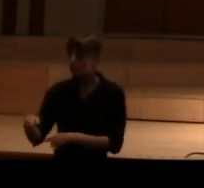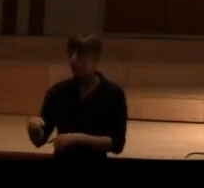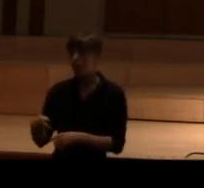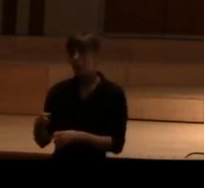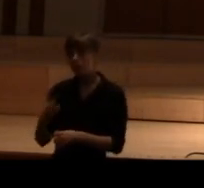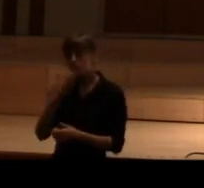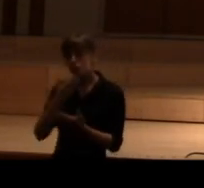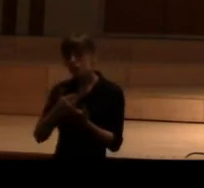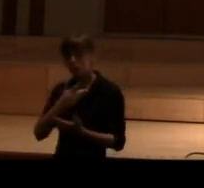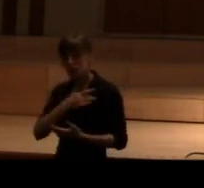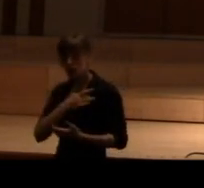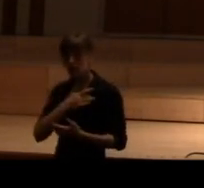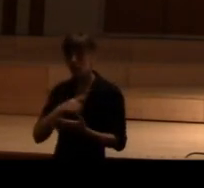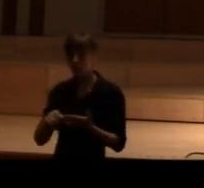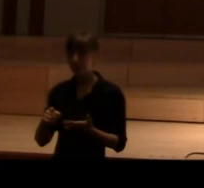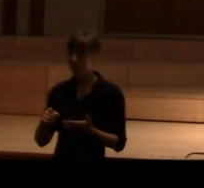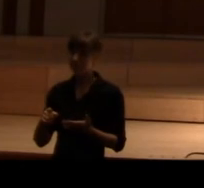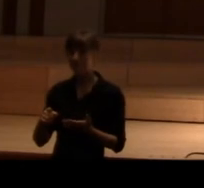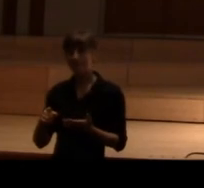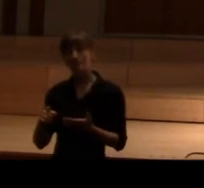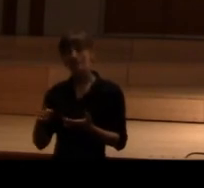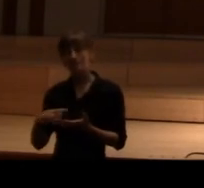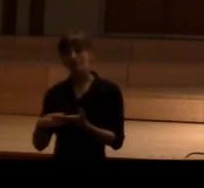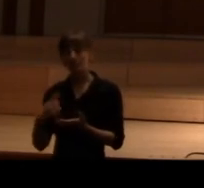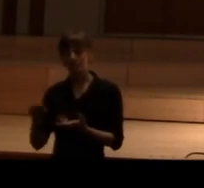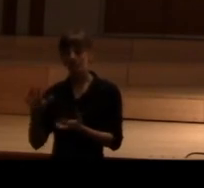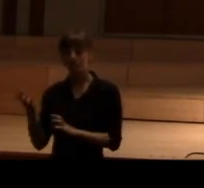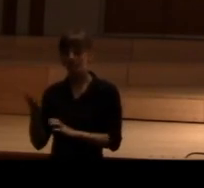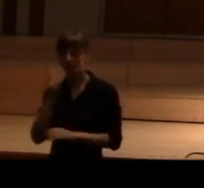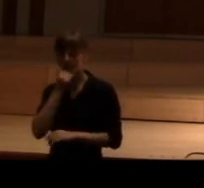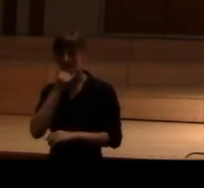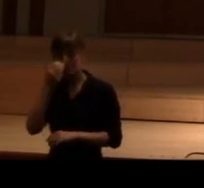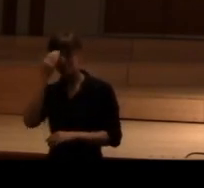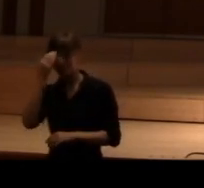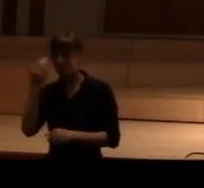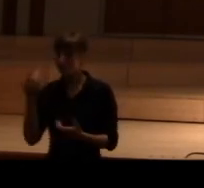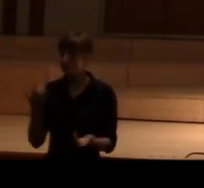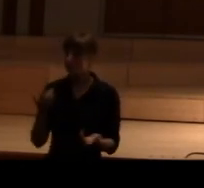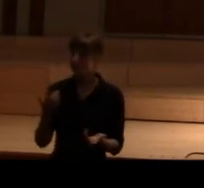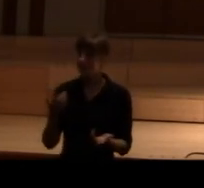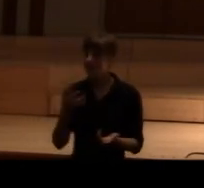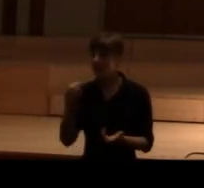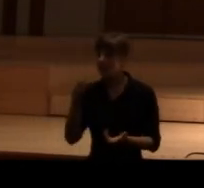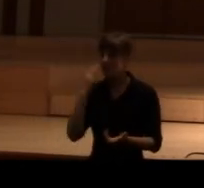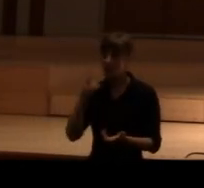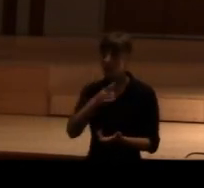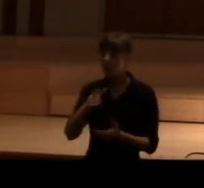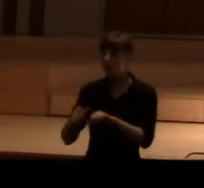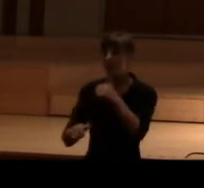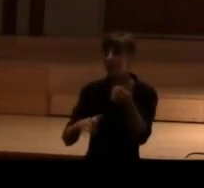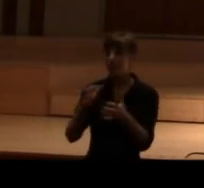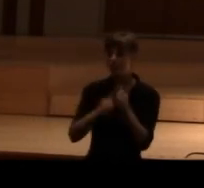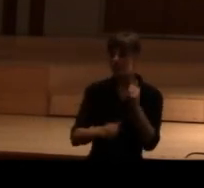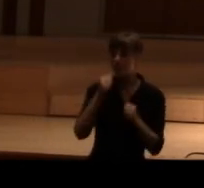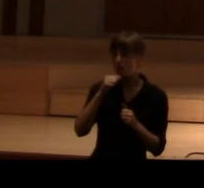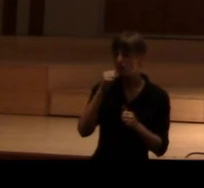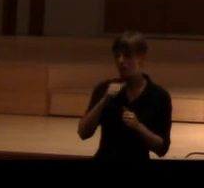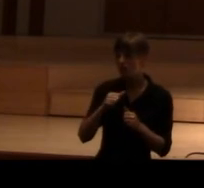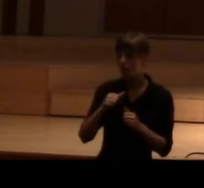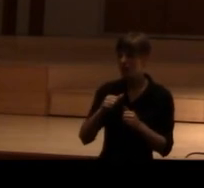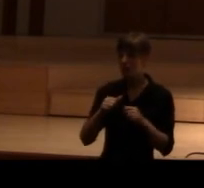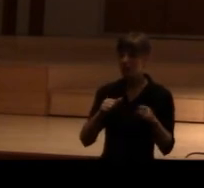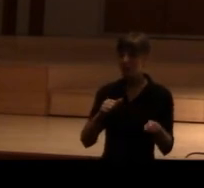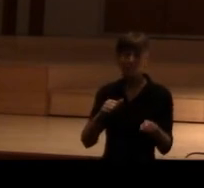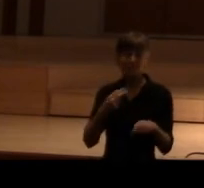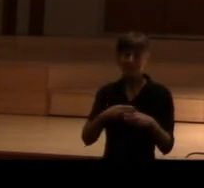stupid. Or Laurie Oakeswilder, who can't help but to be vengeful at that nasty mean girl Nellie Olson sometimes.